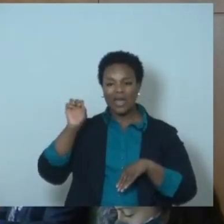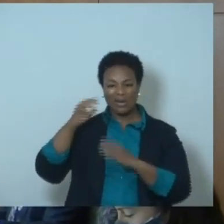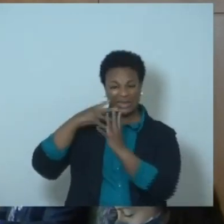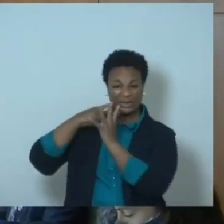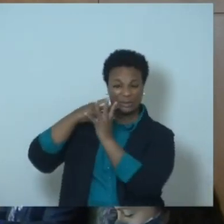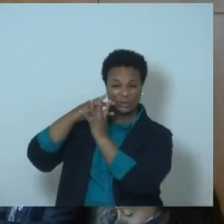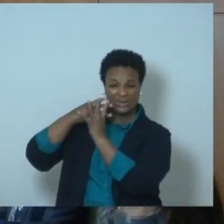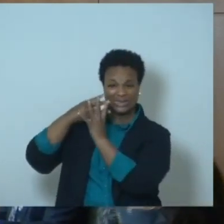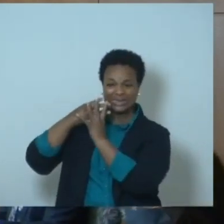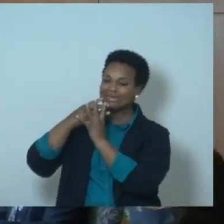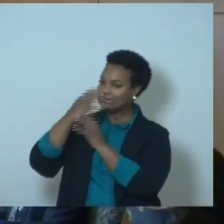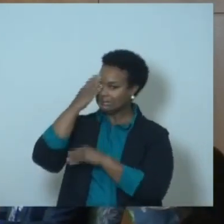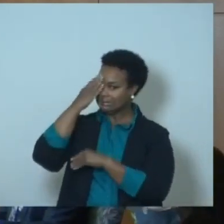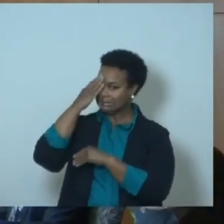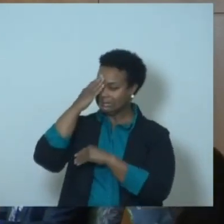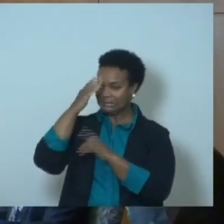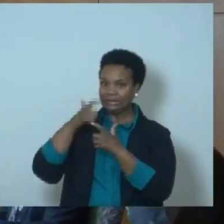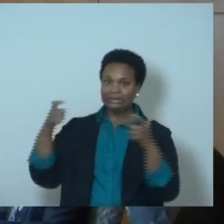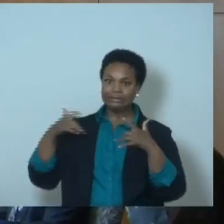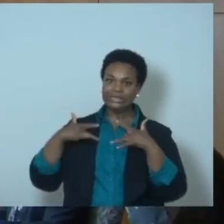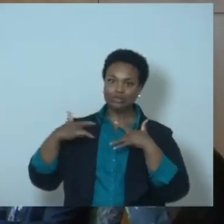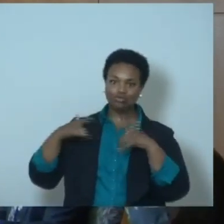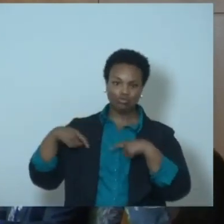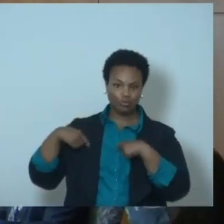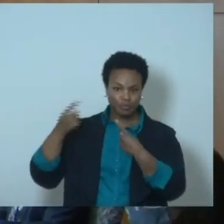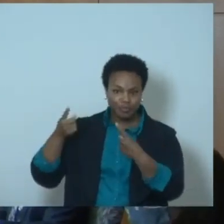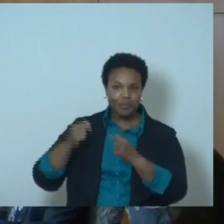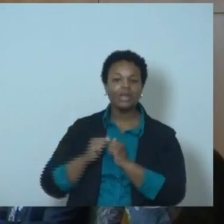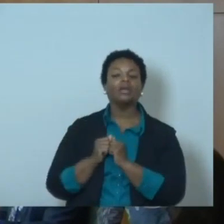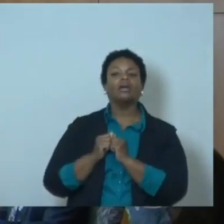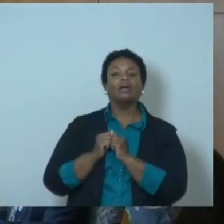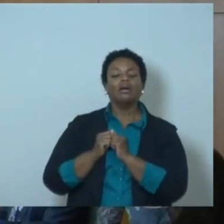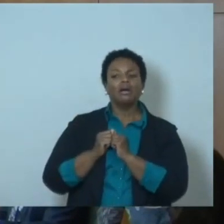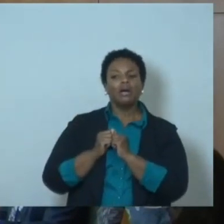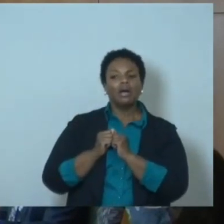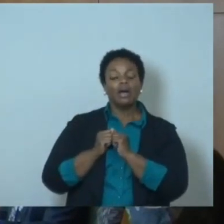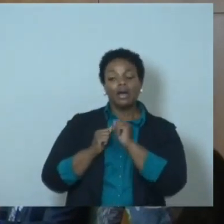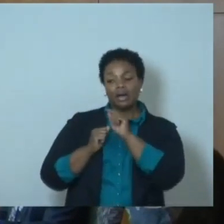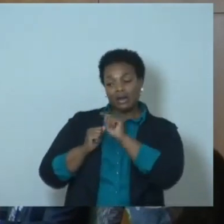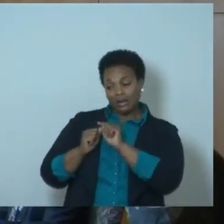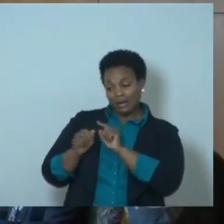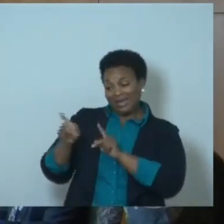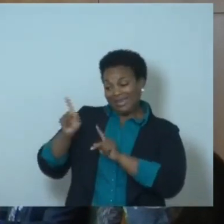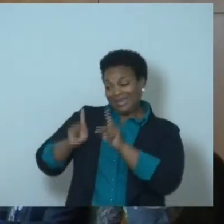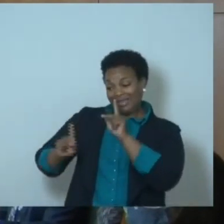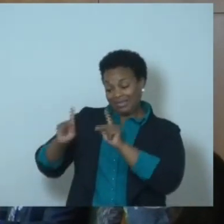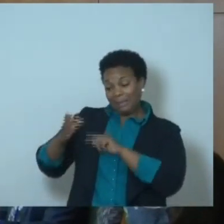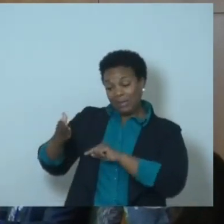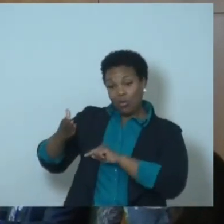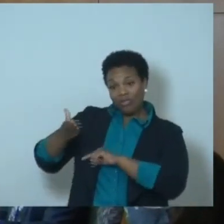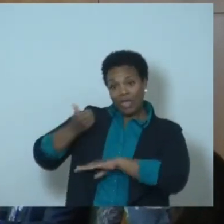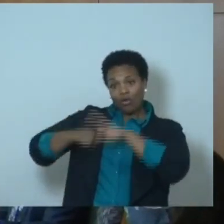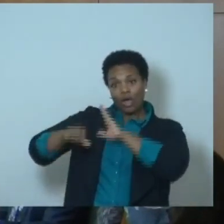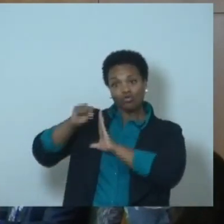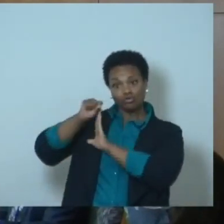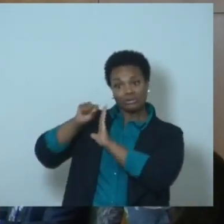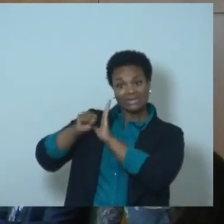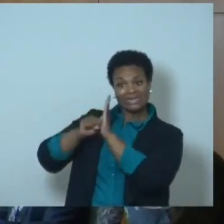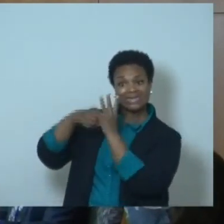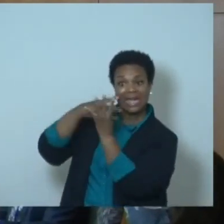concern. We have one population of people in the custody of the State Corrections Department. We also